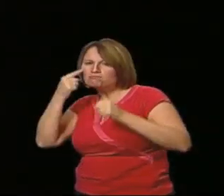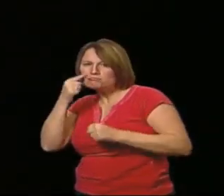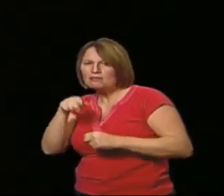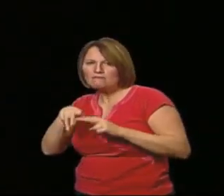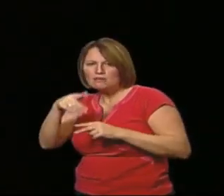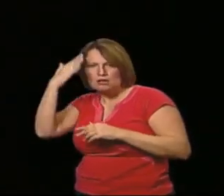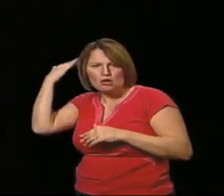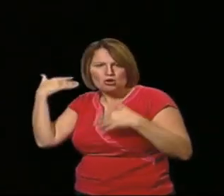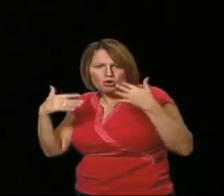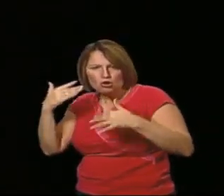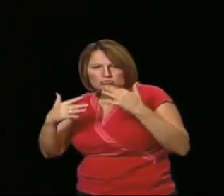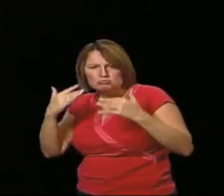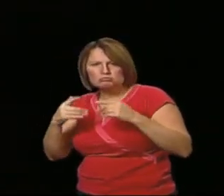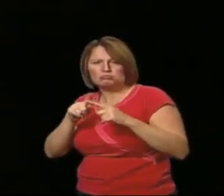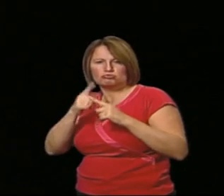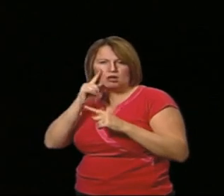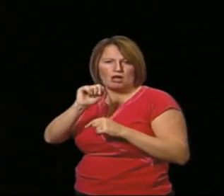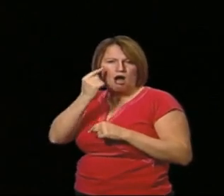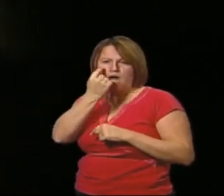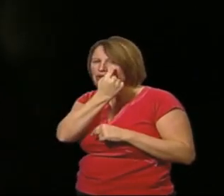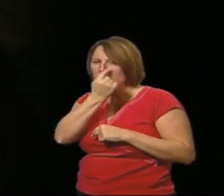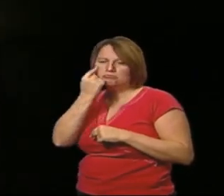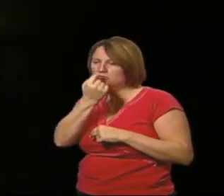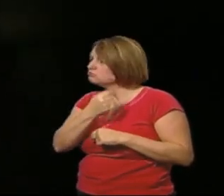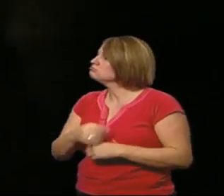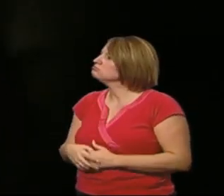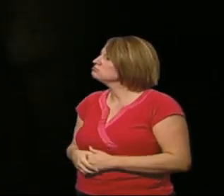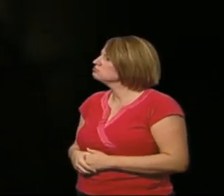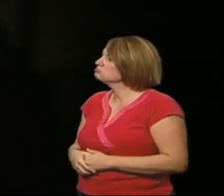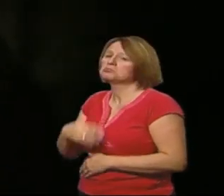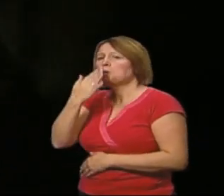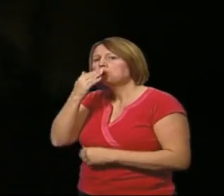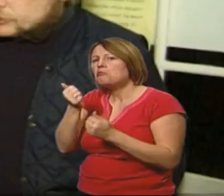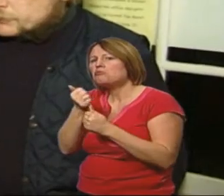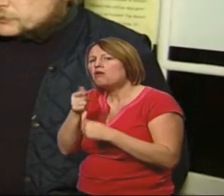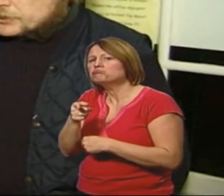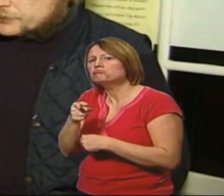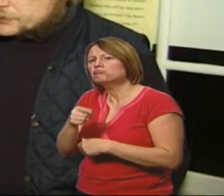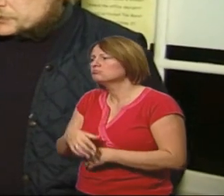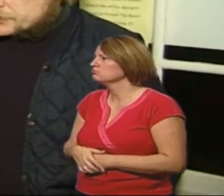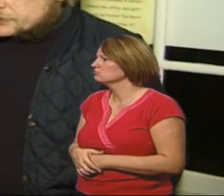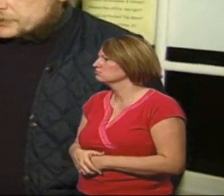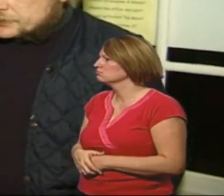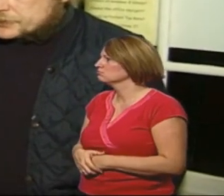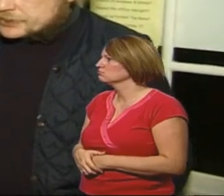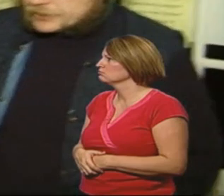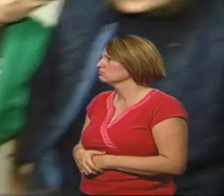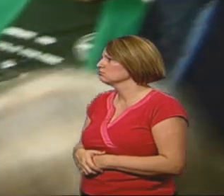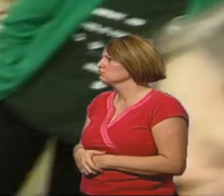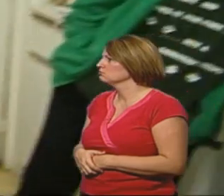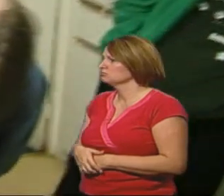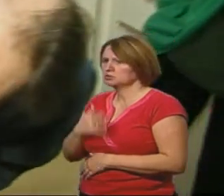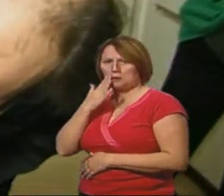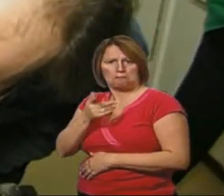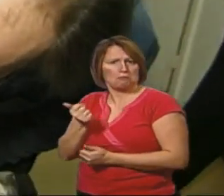may have any damage to the head, I look at the movement of his eyes, but nothing is obviously wrong. Should be more live than what she is, really.